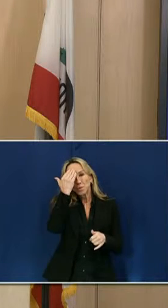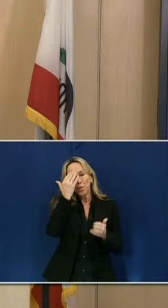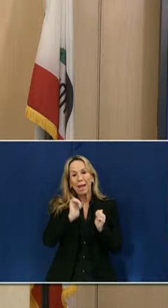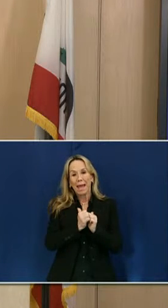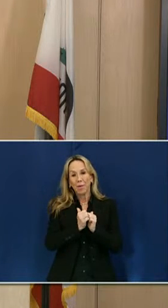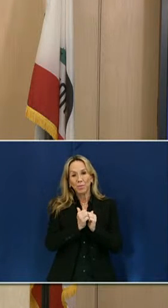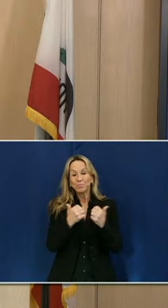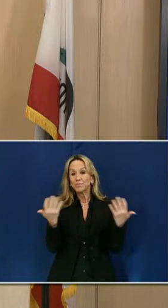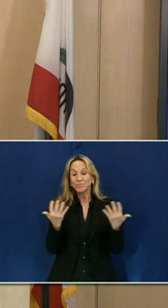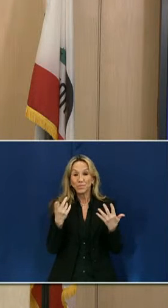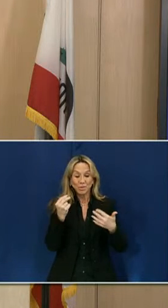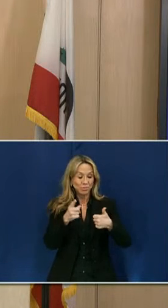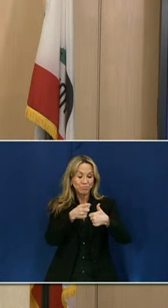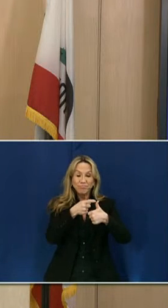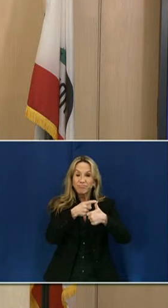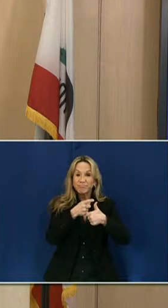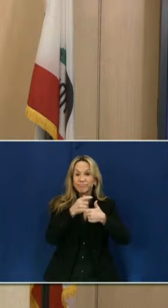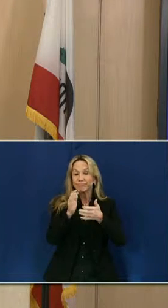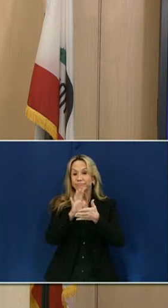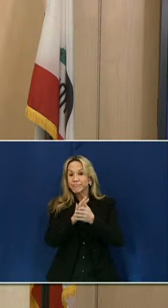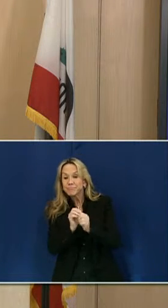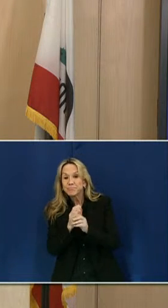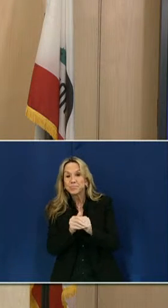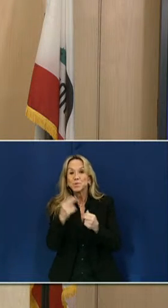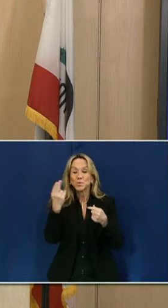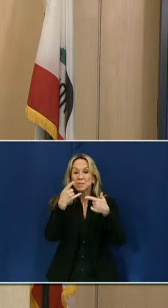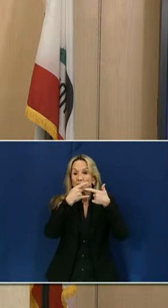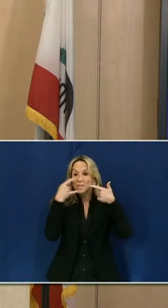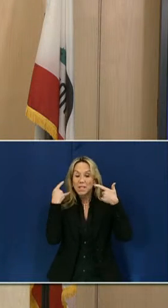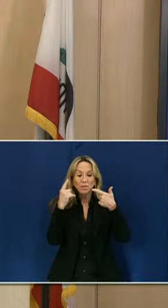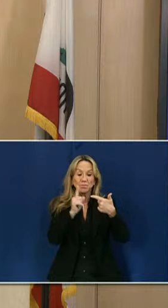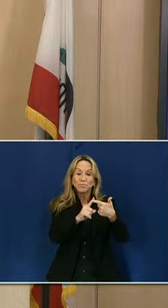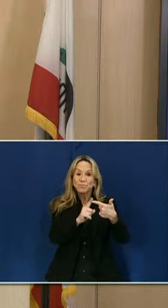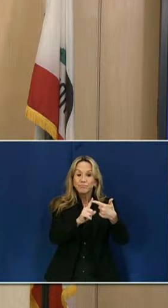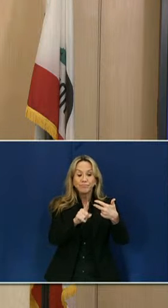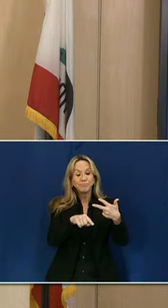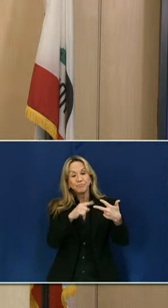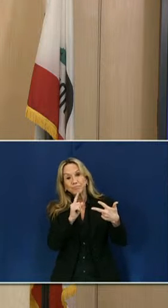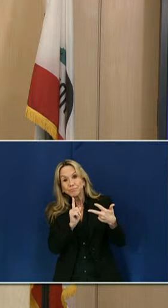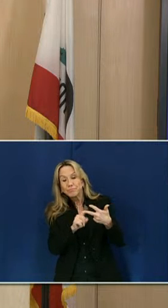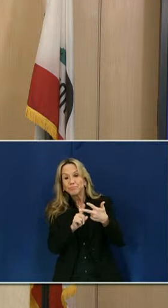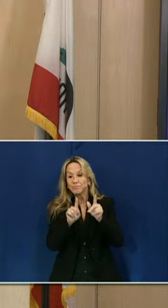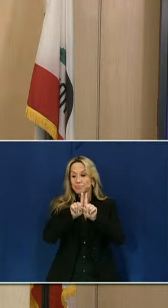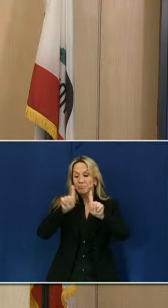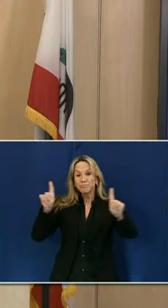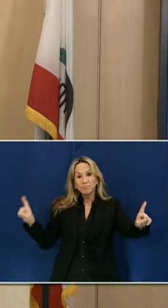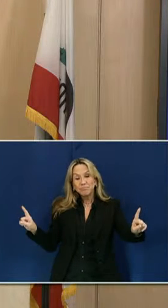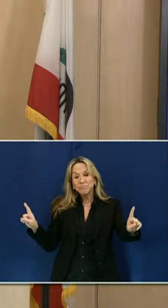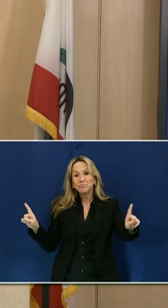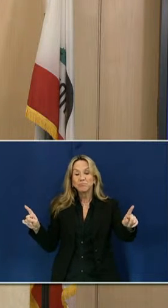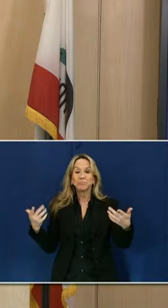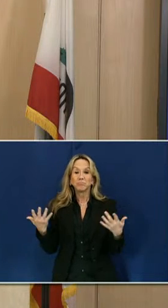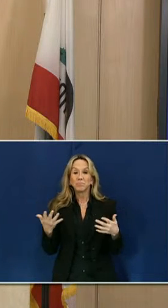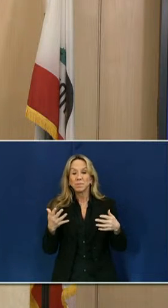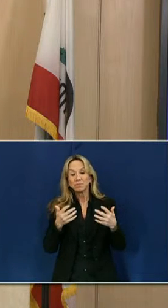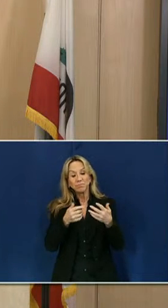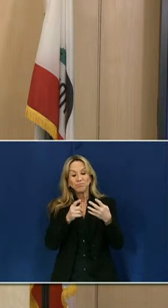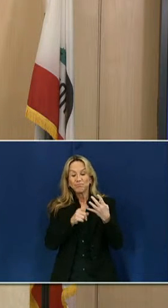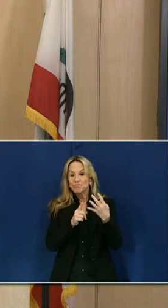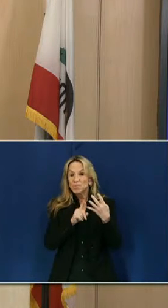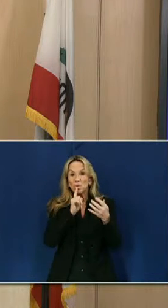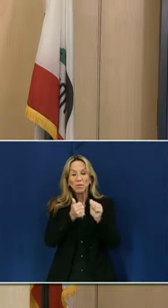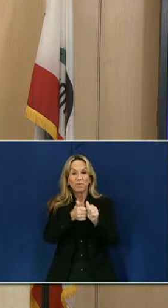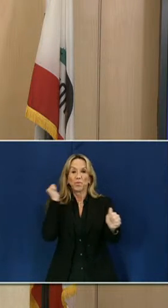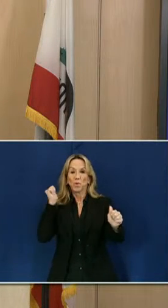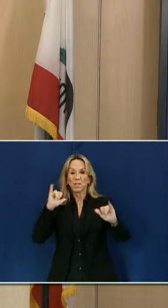do. Wash our hands, wear the facial coverings, maintain that social distance, avoid large